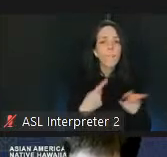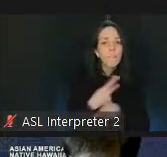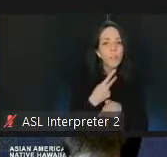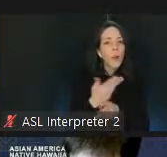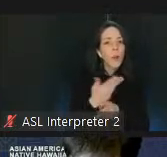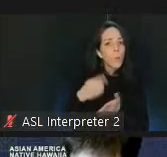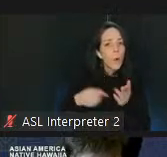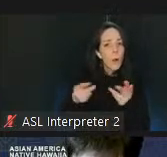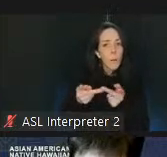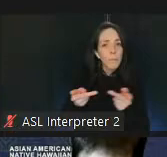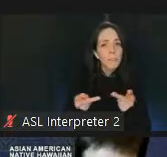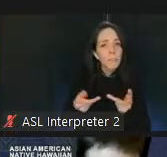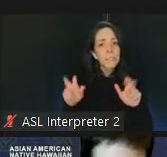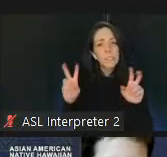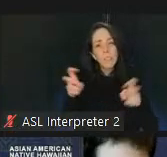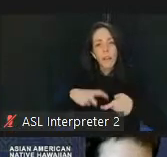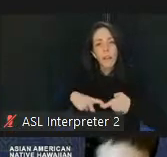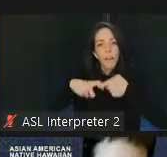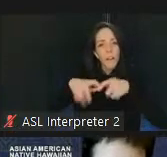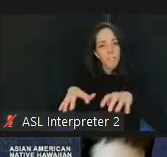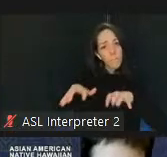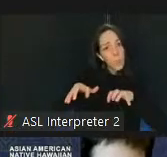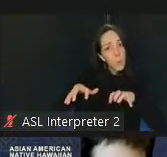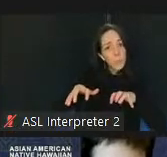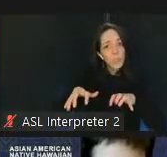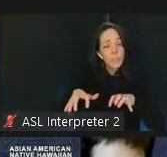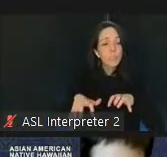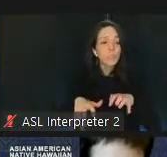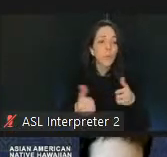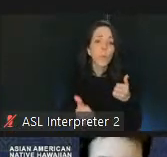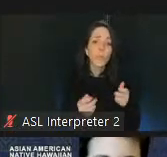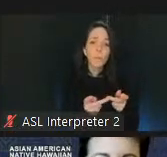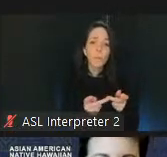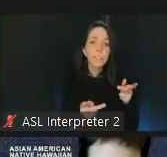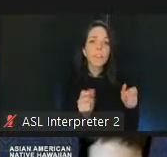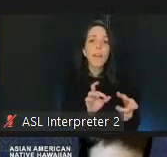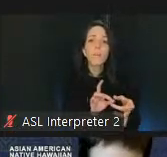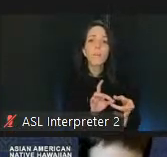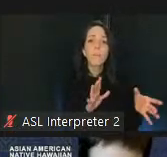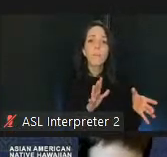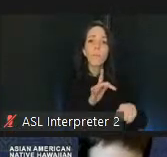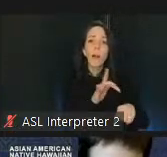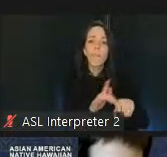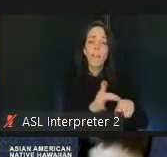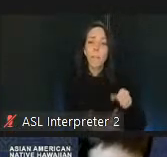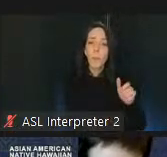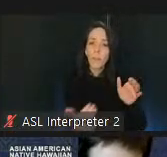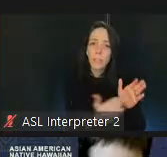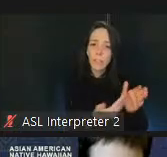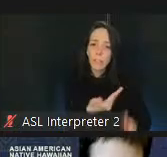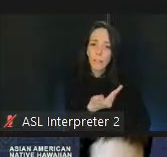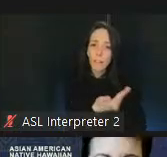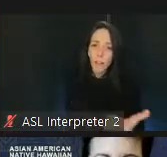are, contributing to staff ratios, mandatory minimum ratios. That's kind of one element that you're touching